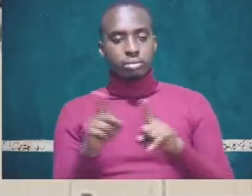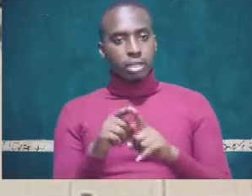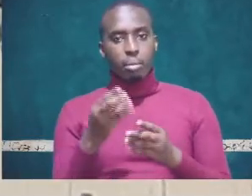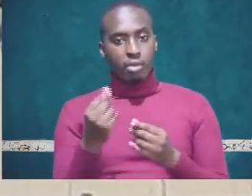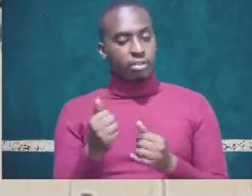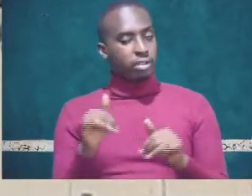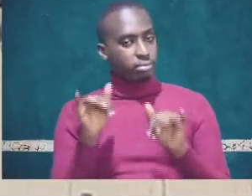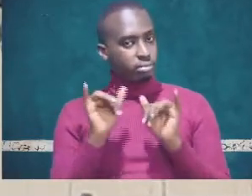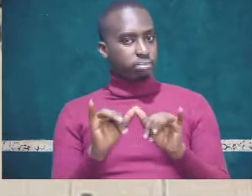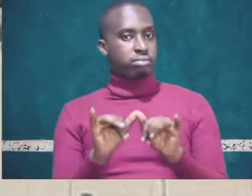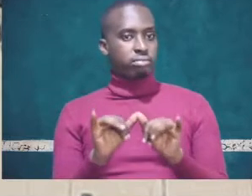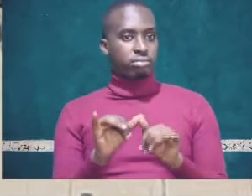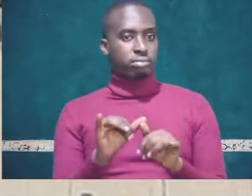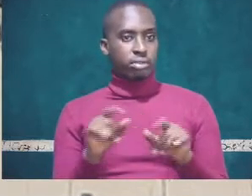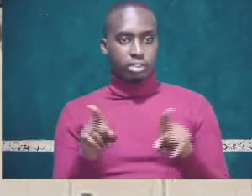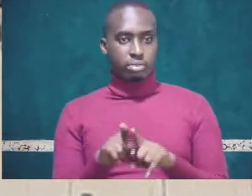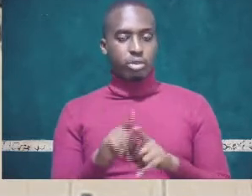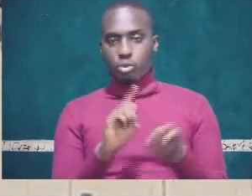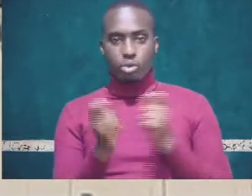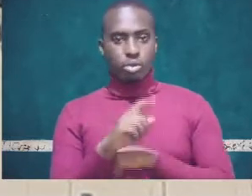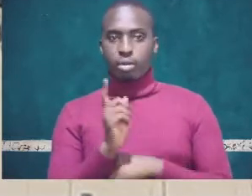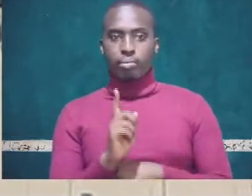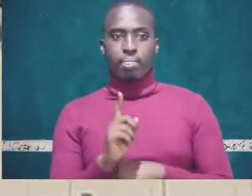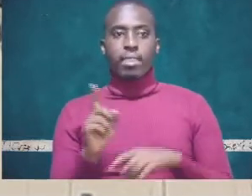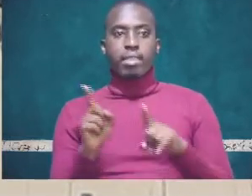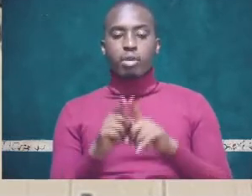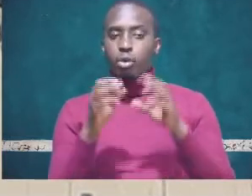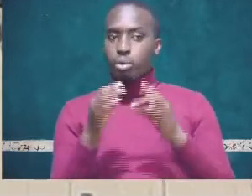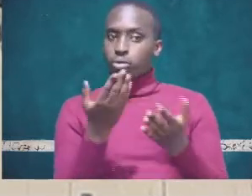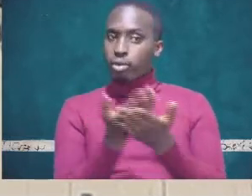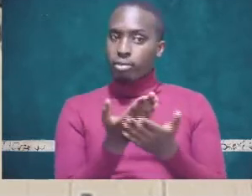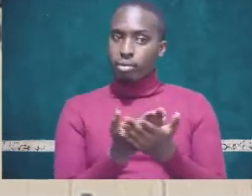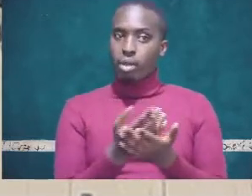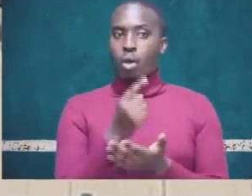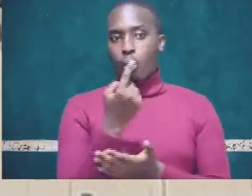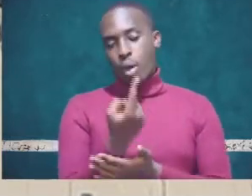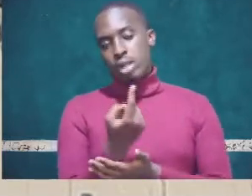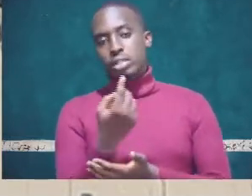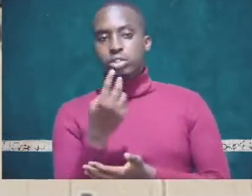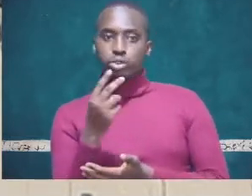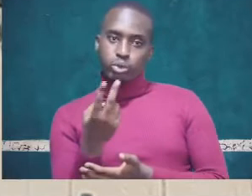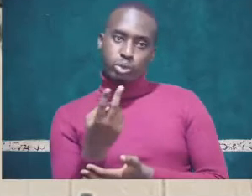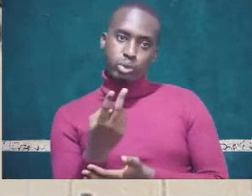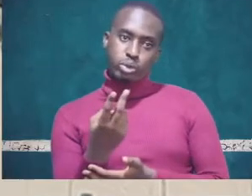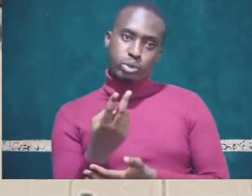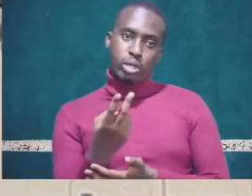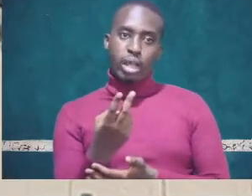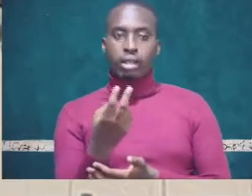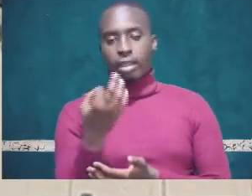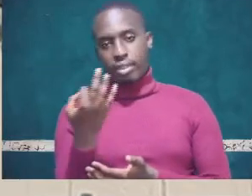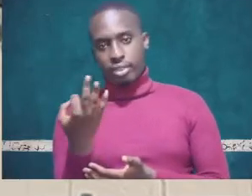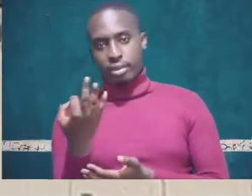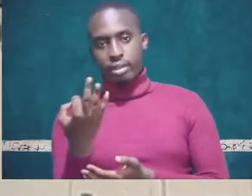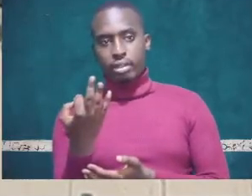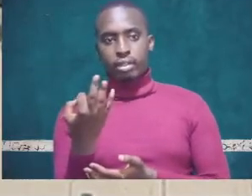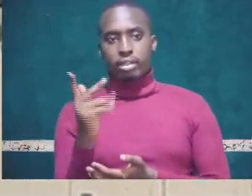constant. Then in our quantity demanded can have 1, 2 kilograms,